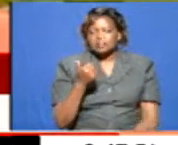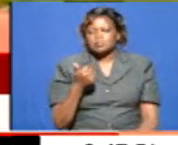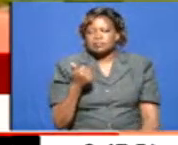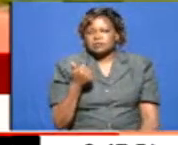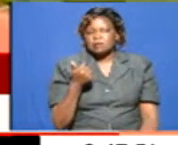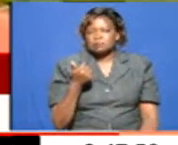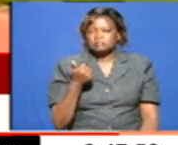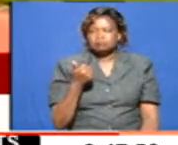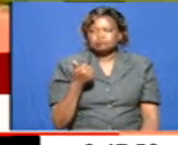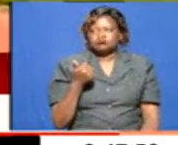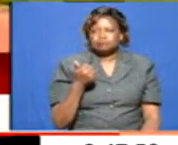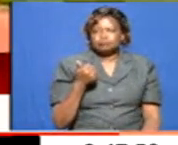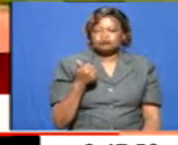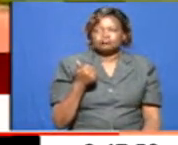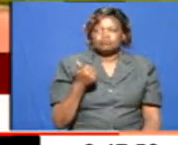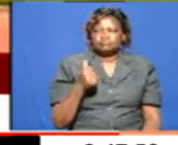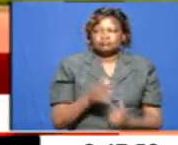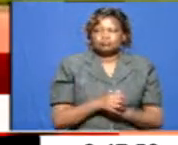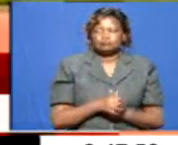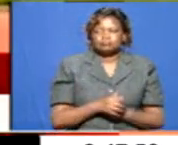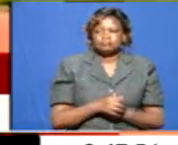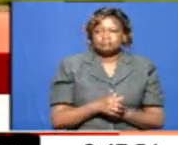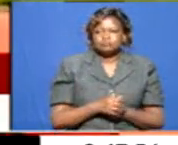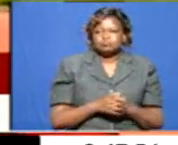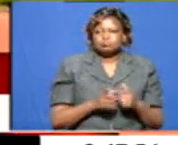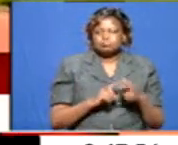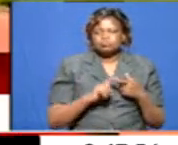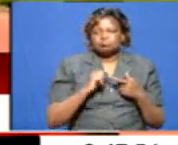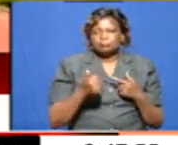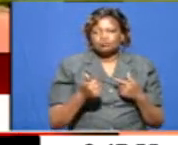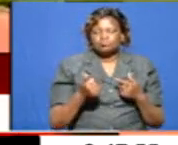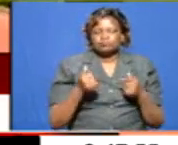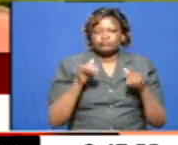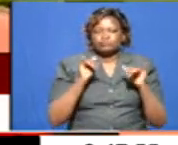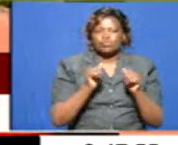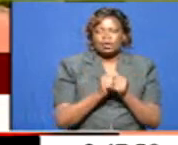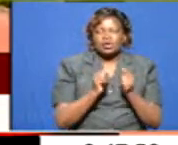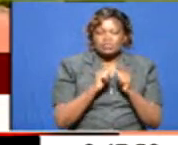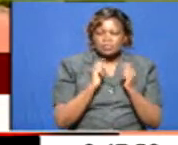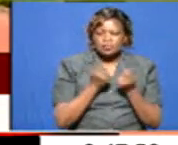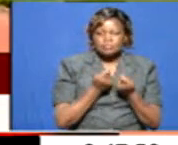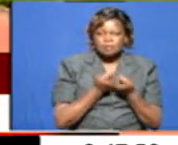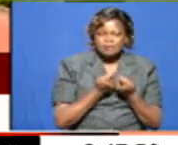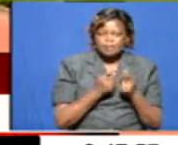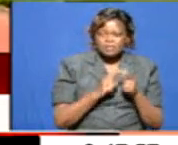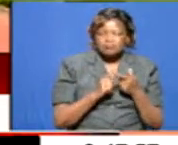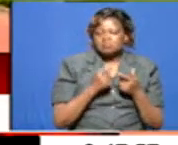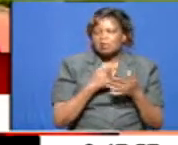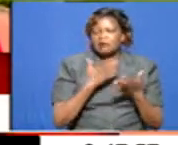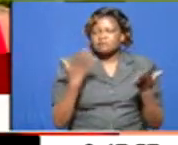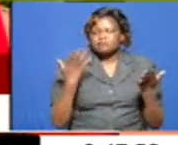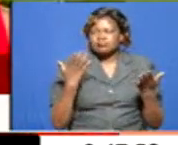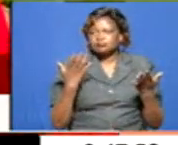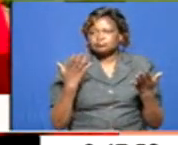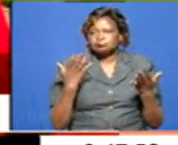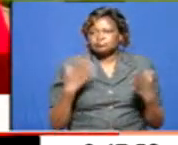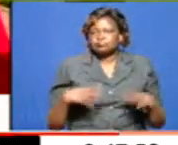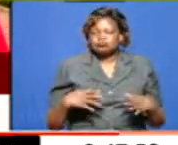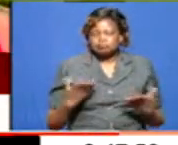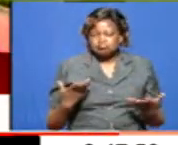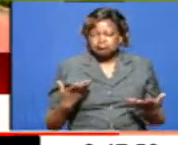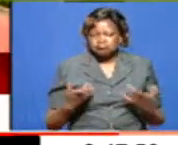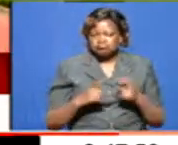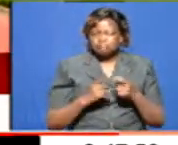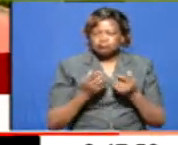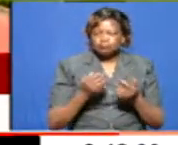and Brian Mandela, they prefer to stay with their teams. So therefore, anyway, three players were they out, and I need, of